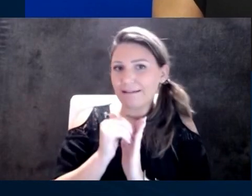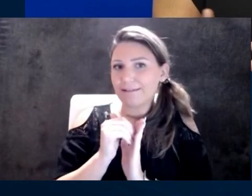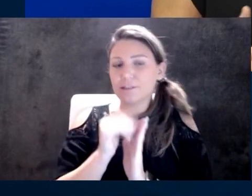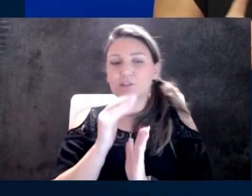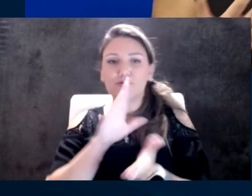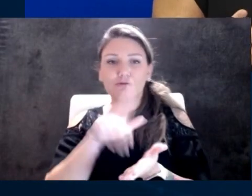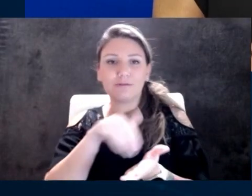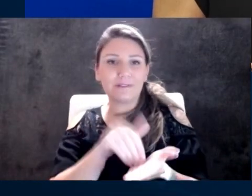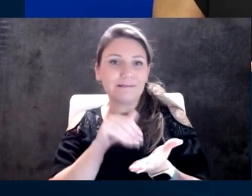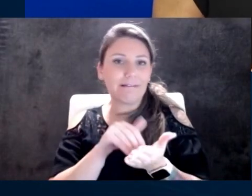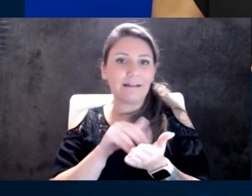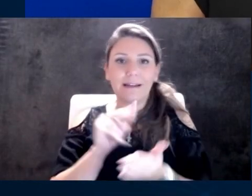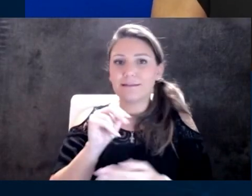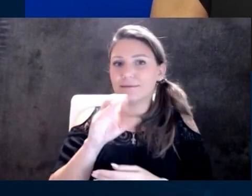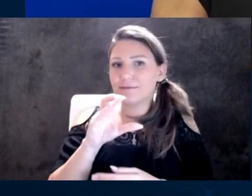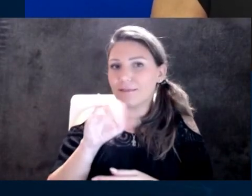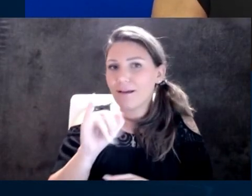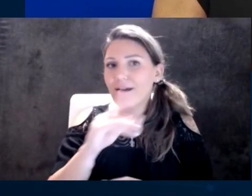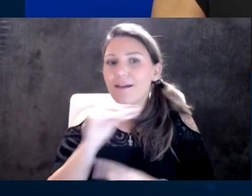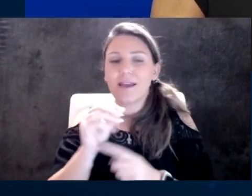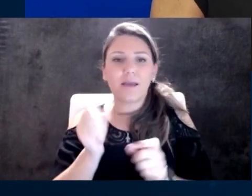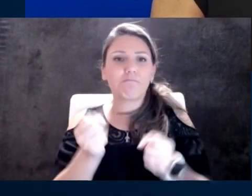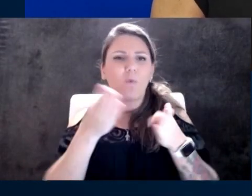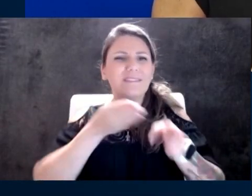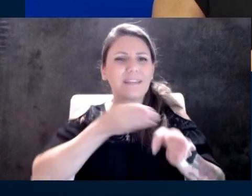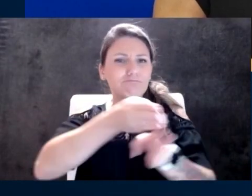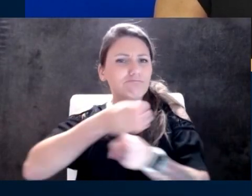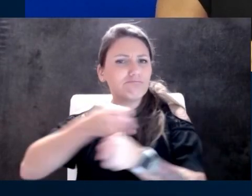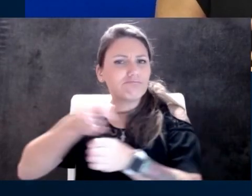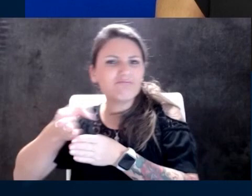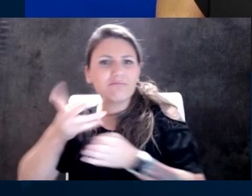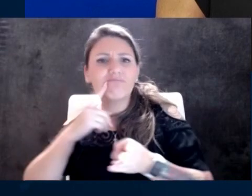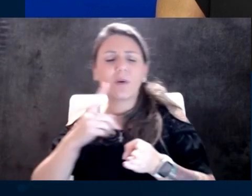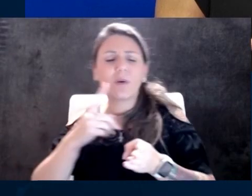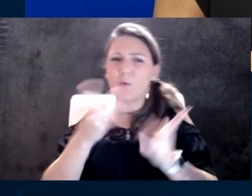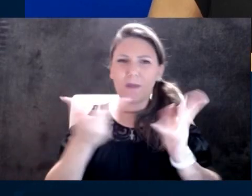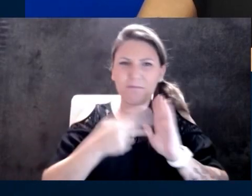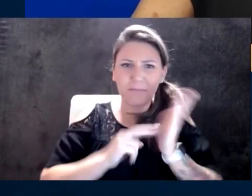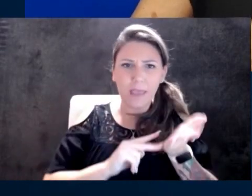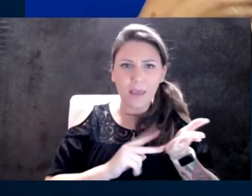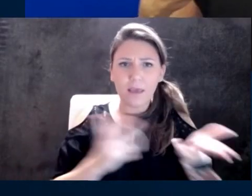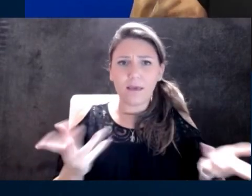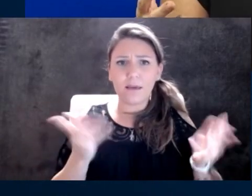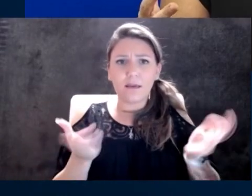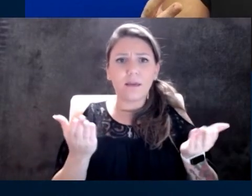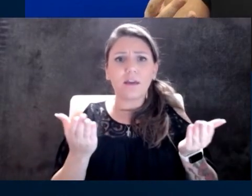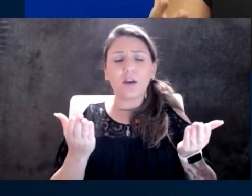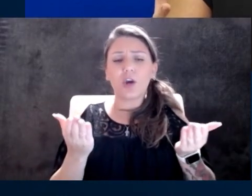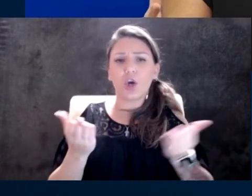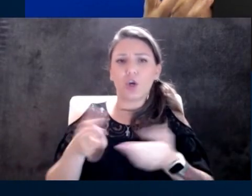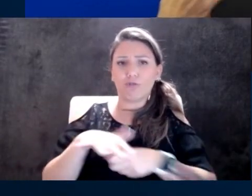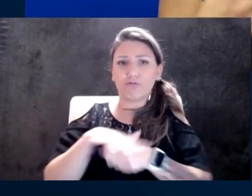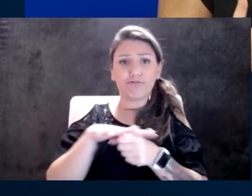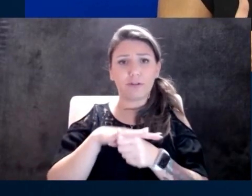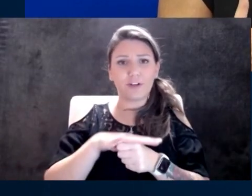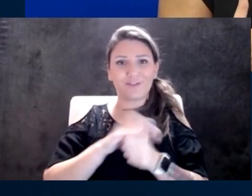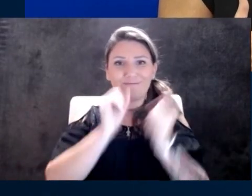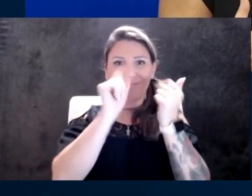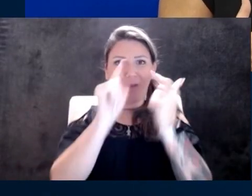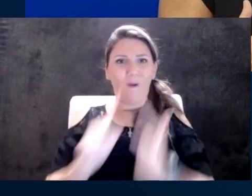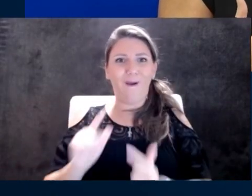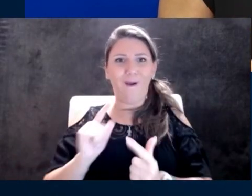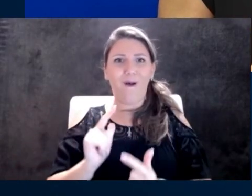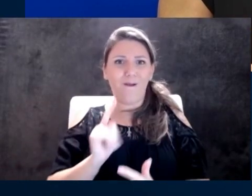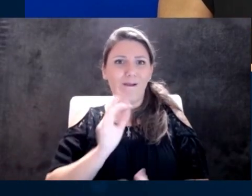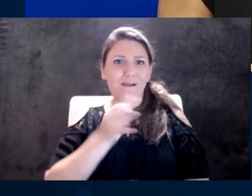facility. Just help us break down what that means to patients here locally and in our regions when we have all of these experts working